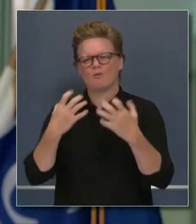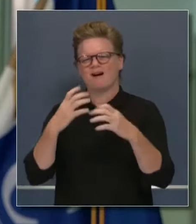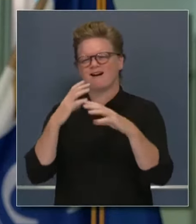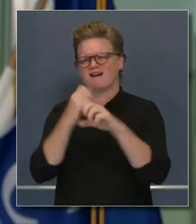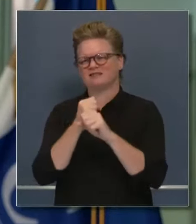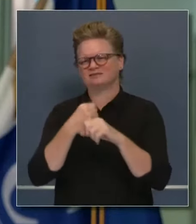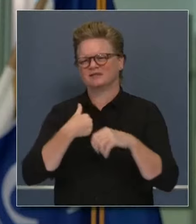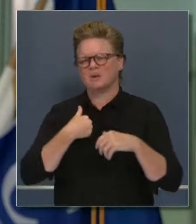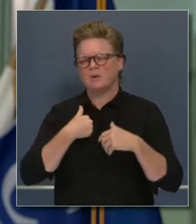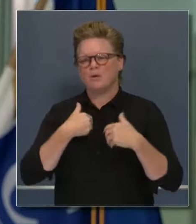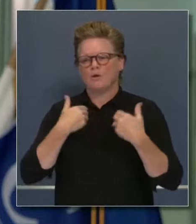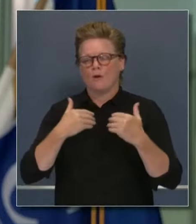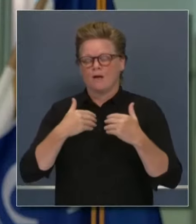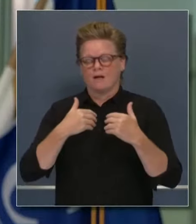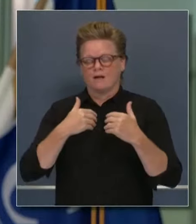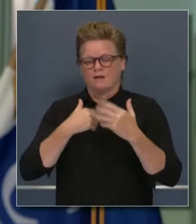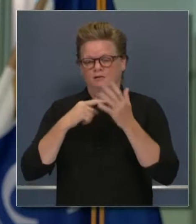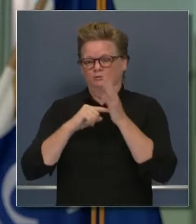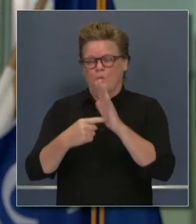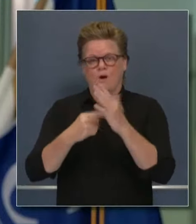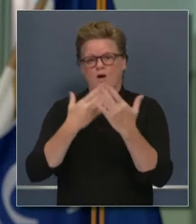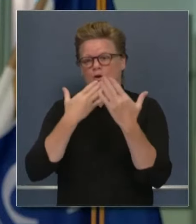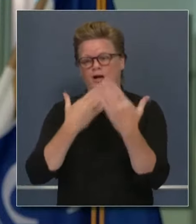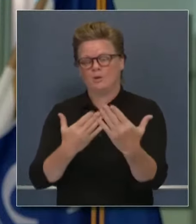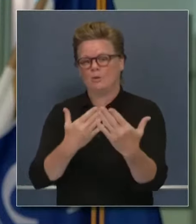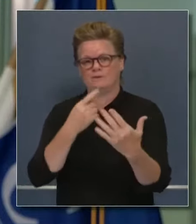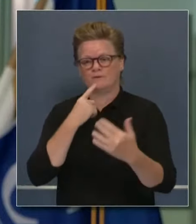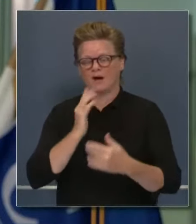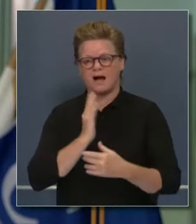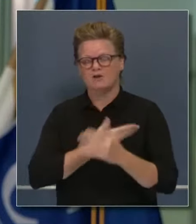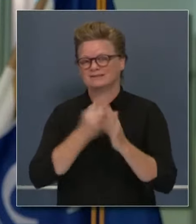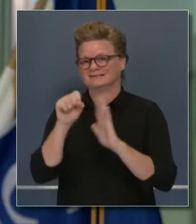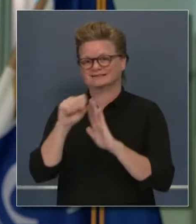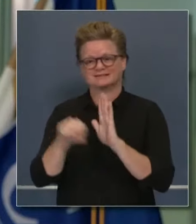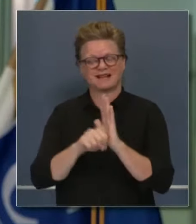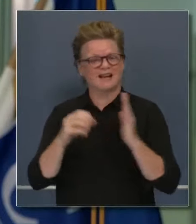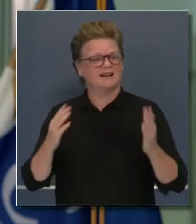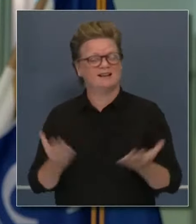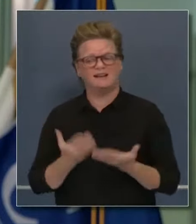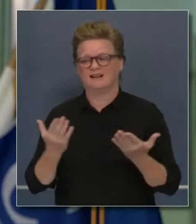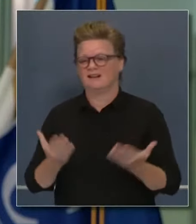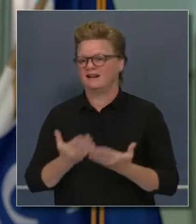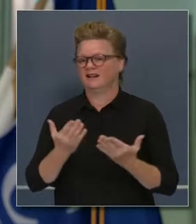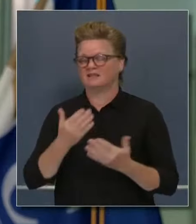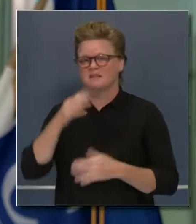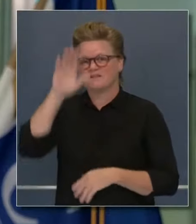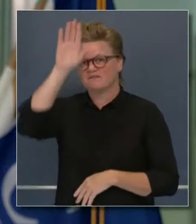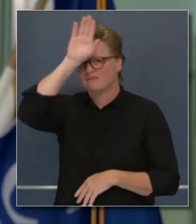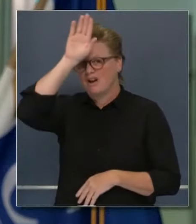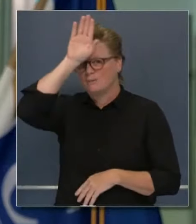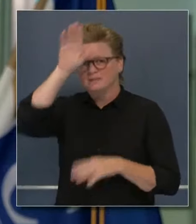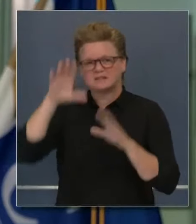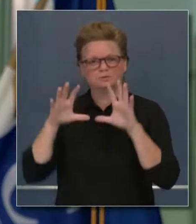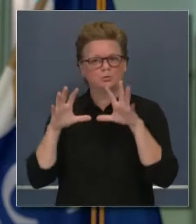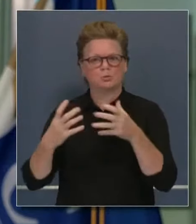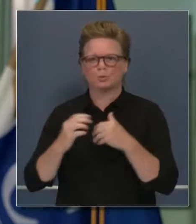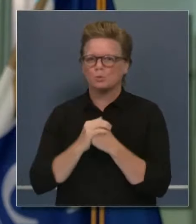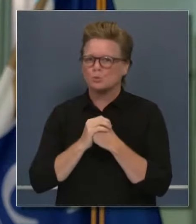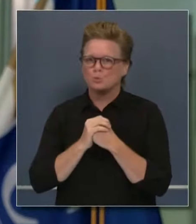gratitude, on behalf of the state, I think our collective debt of gratitude to our firefighters that have been doing just